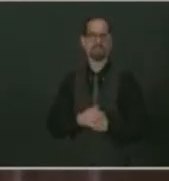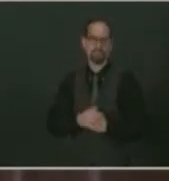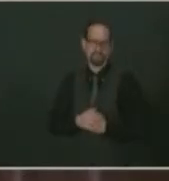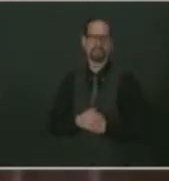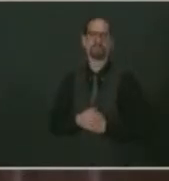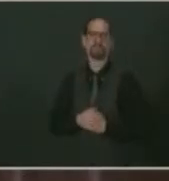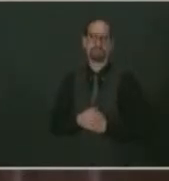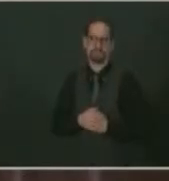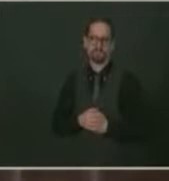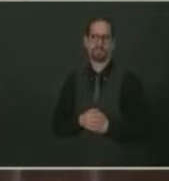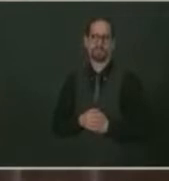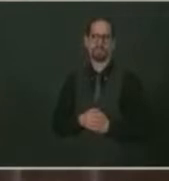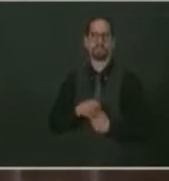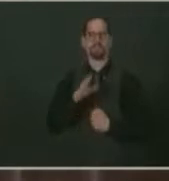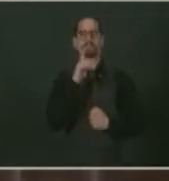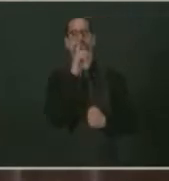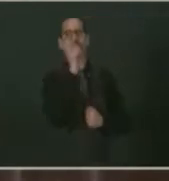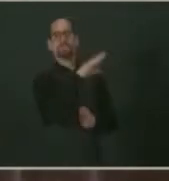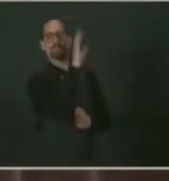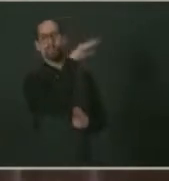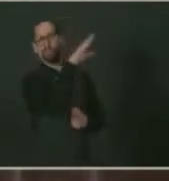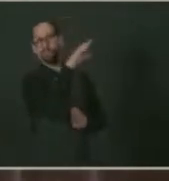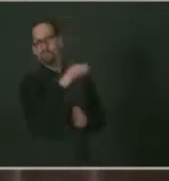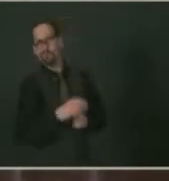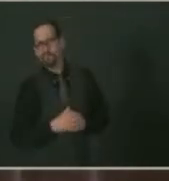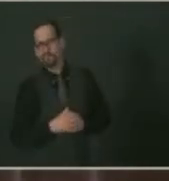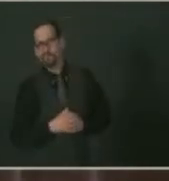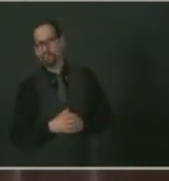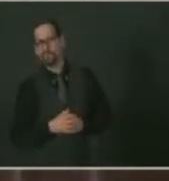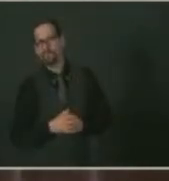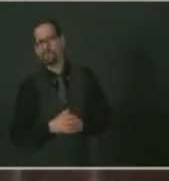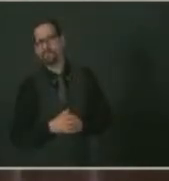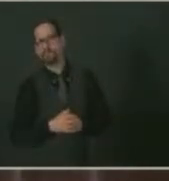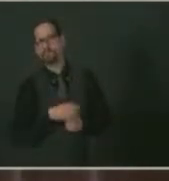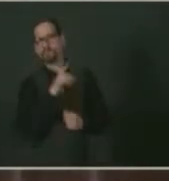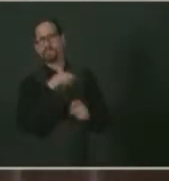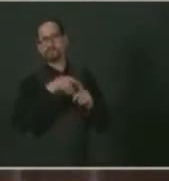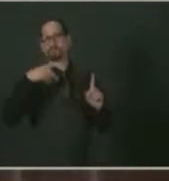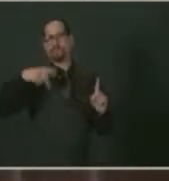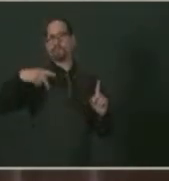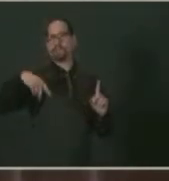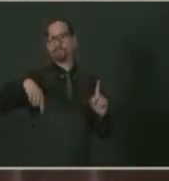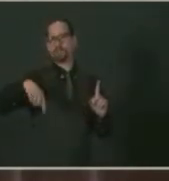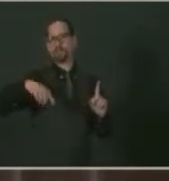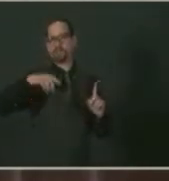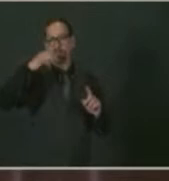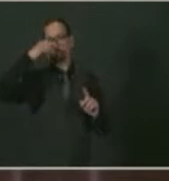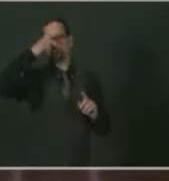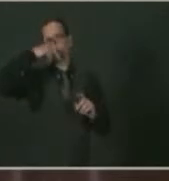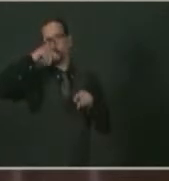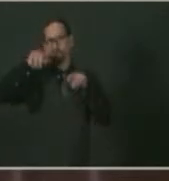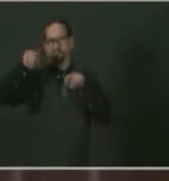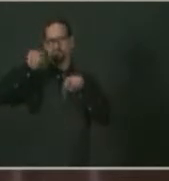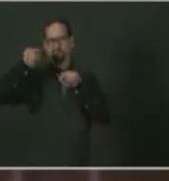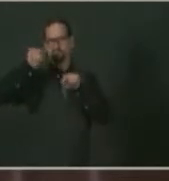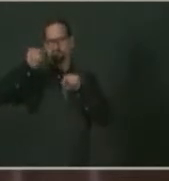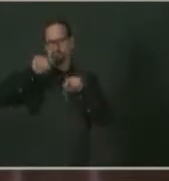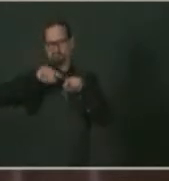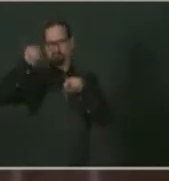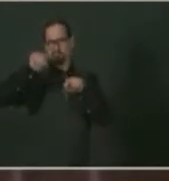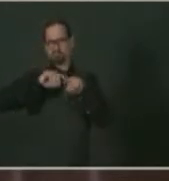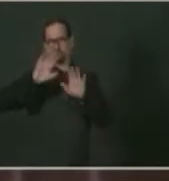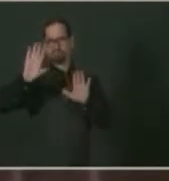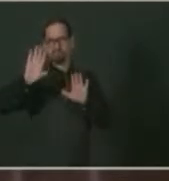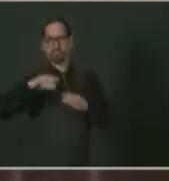right now. One more. Providence, most of Providence and all of Pawtucket opened up eligibility earlier this week to all adults